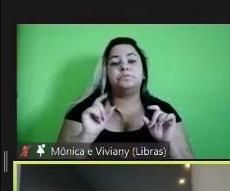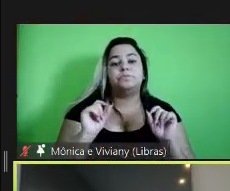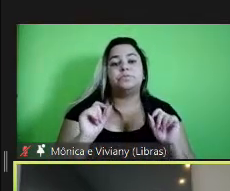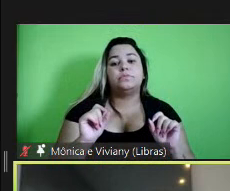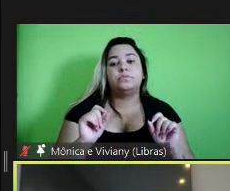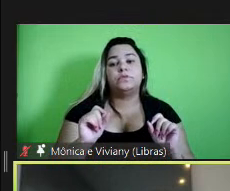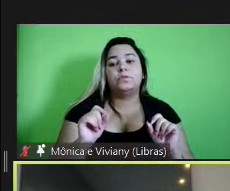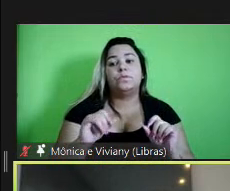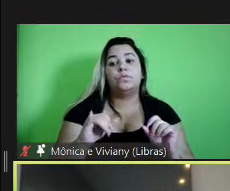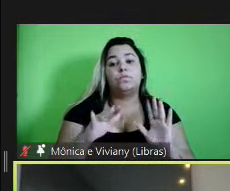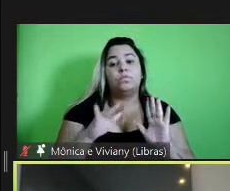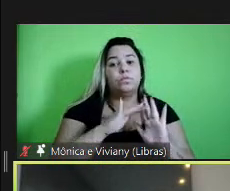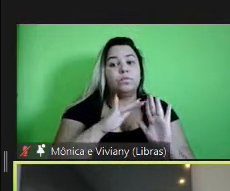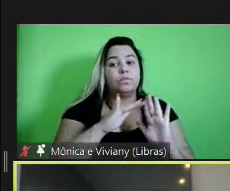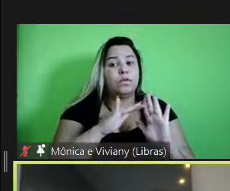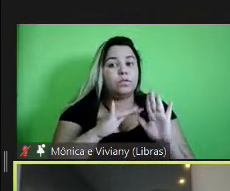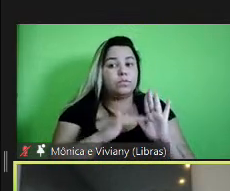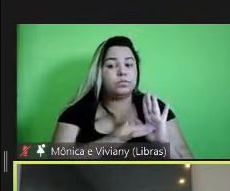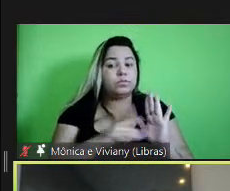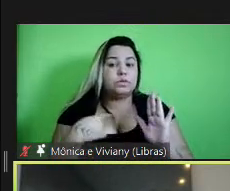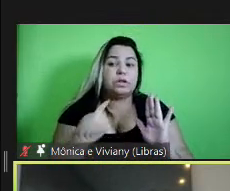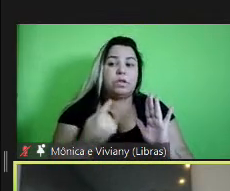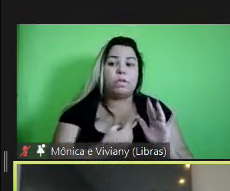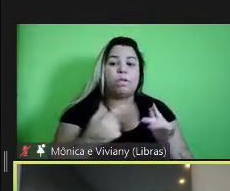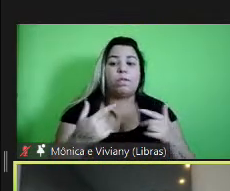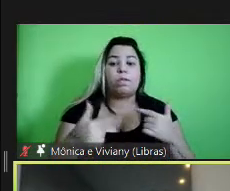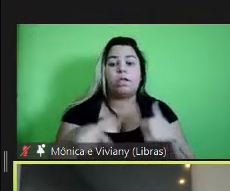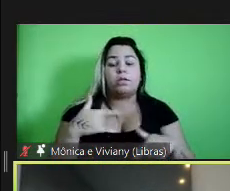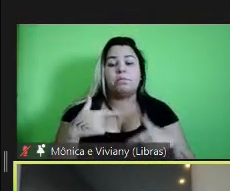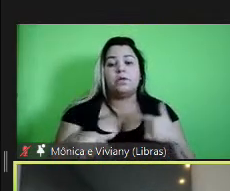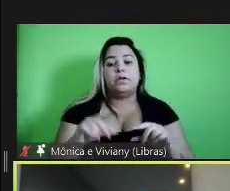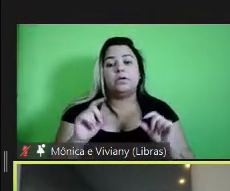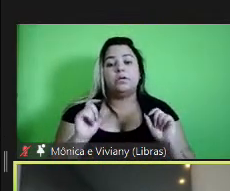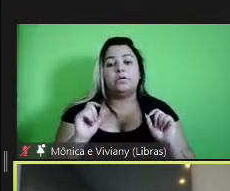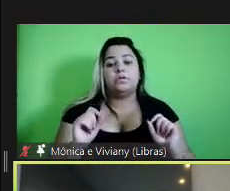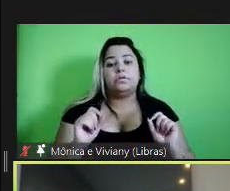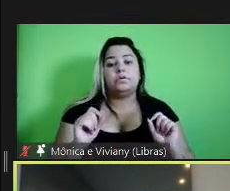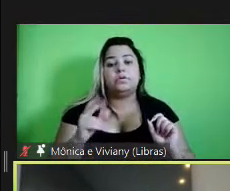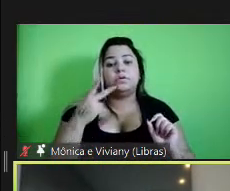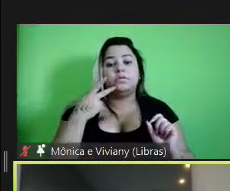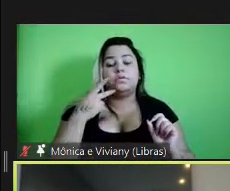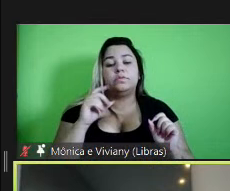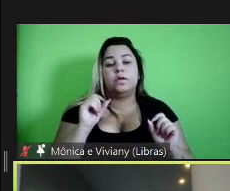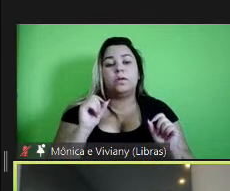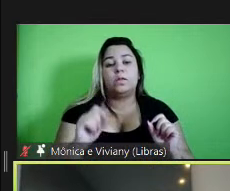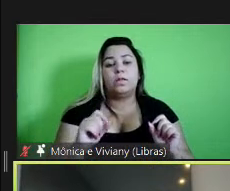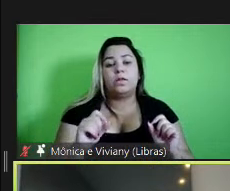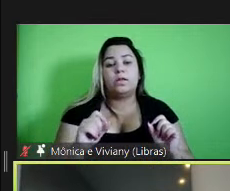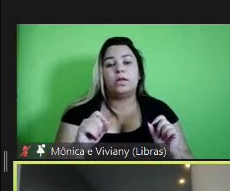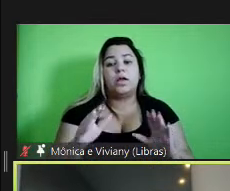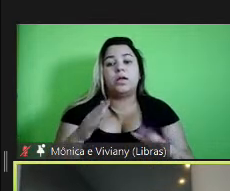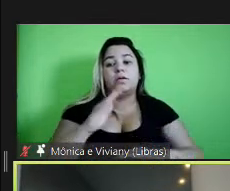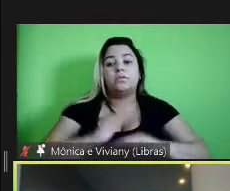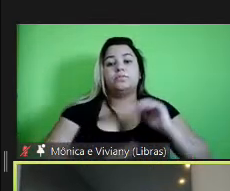the intersectoriality, which is one of the items that we work on, and to put